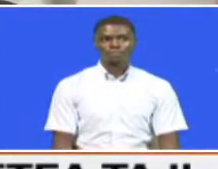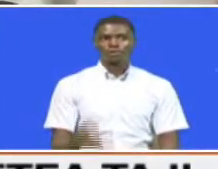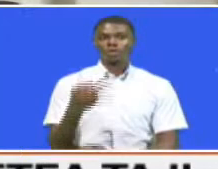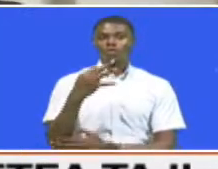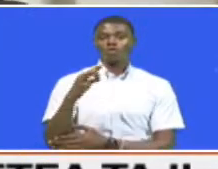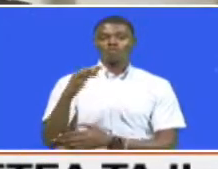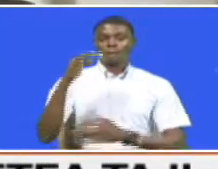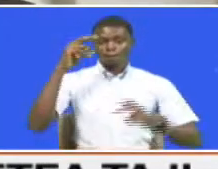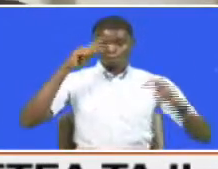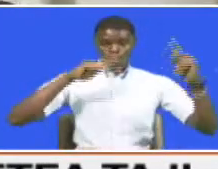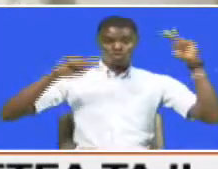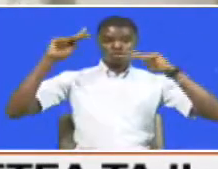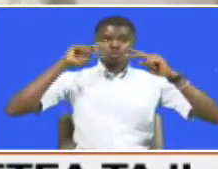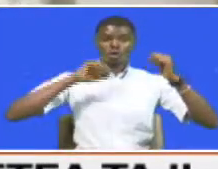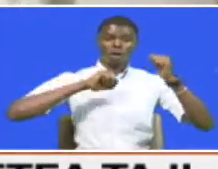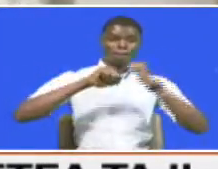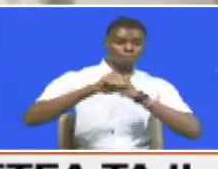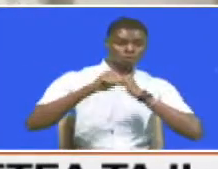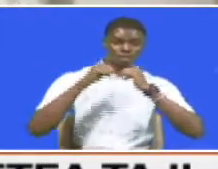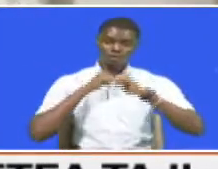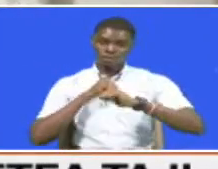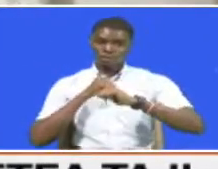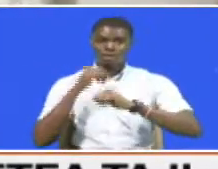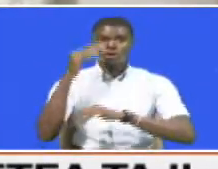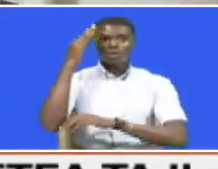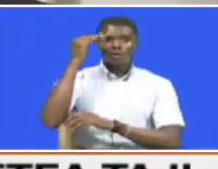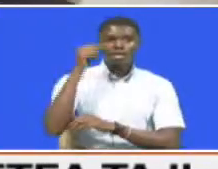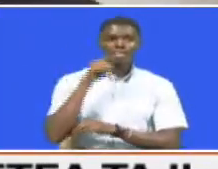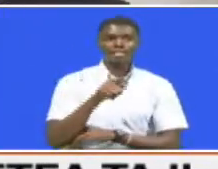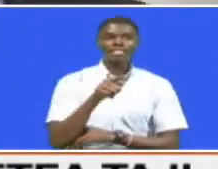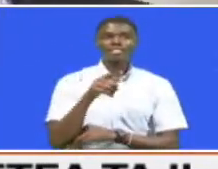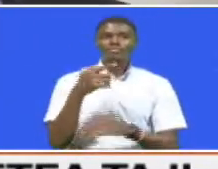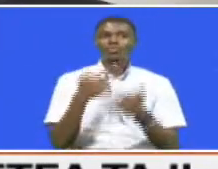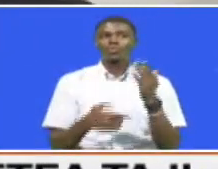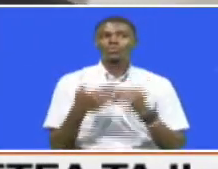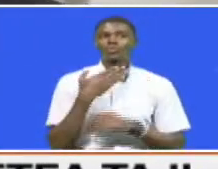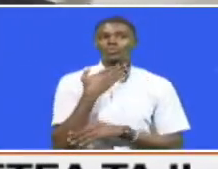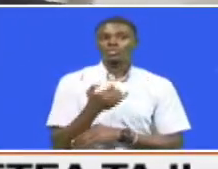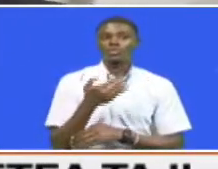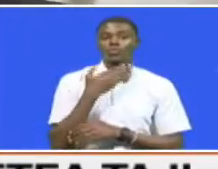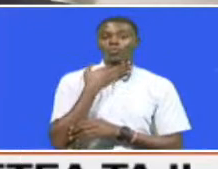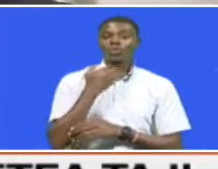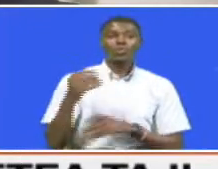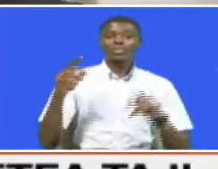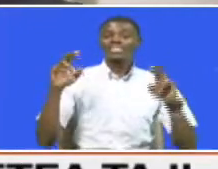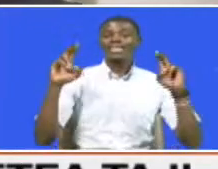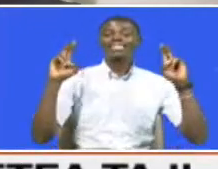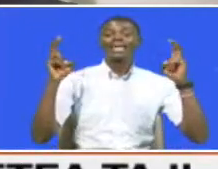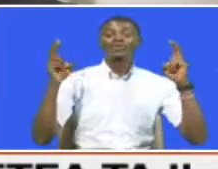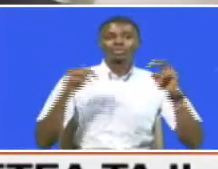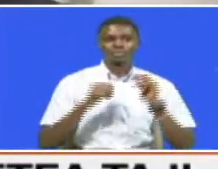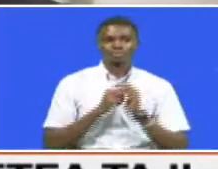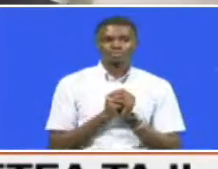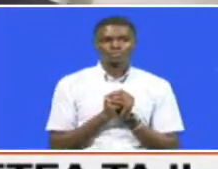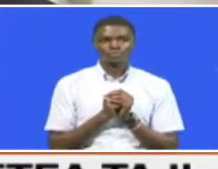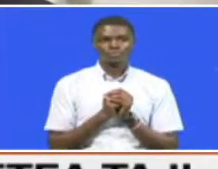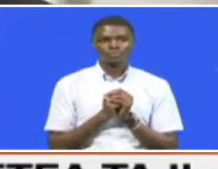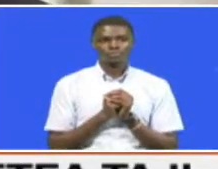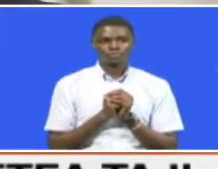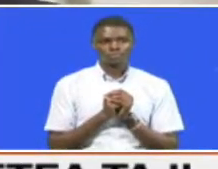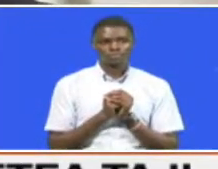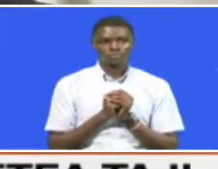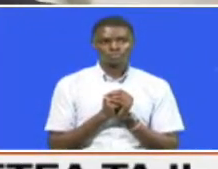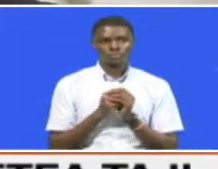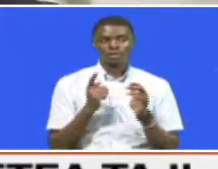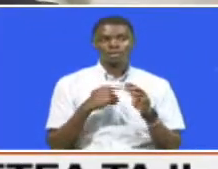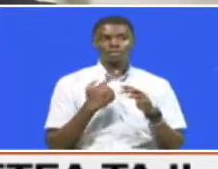professional boxing, because this is what we want. We want titles, and then